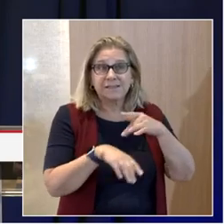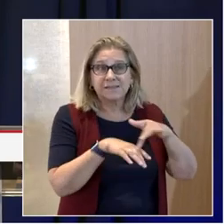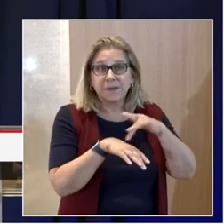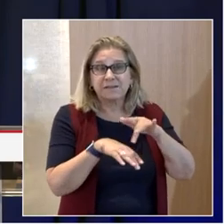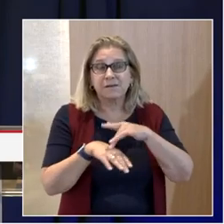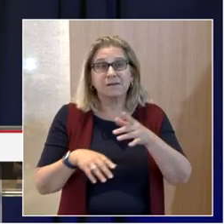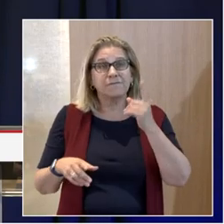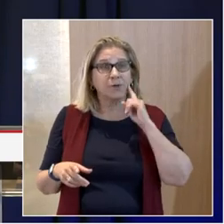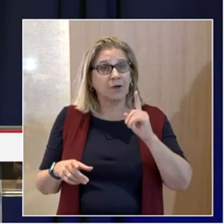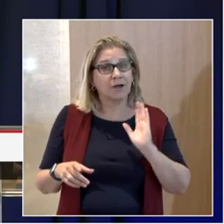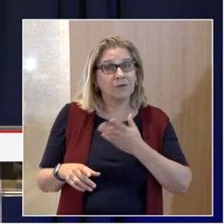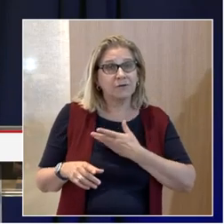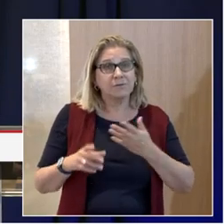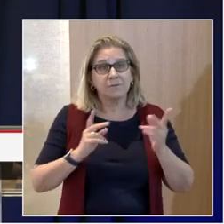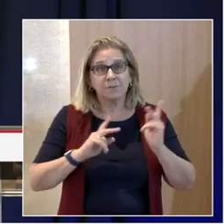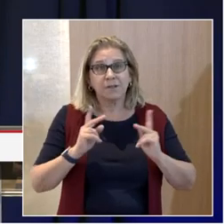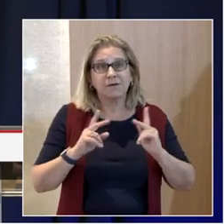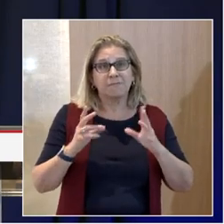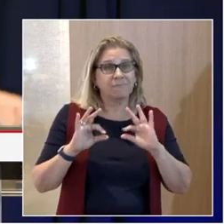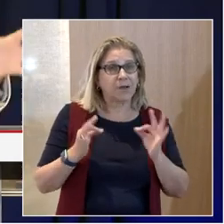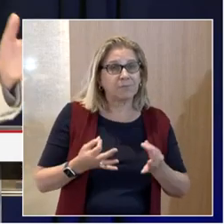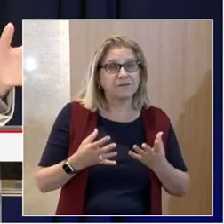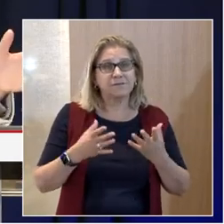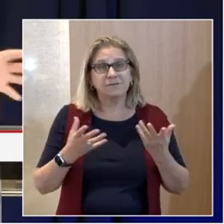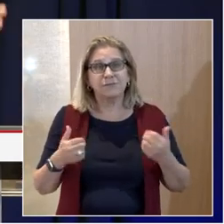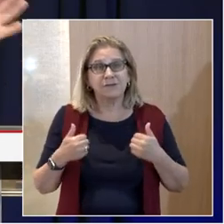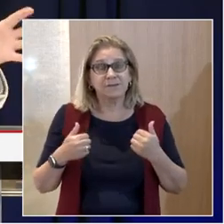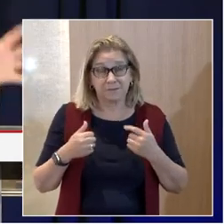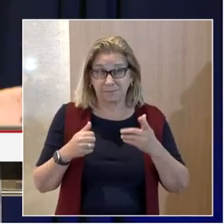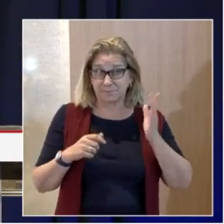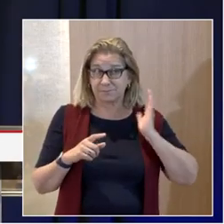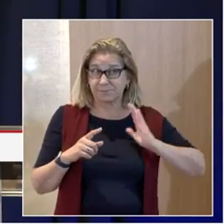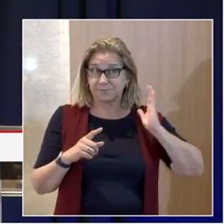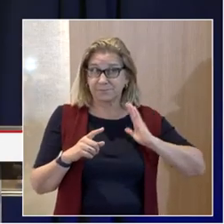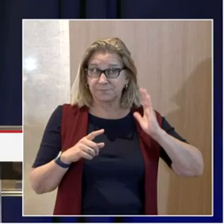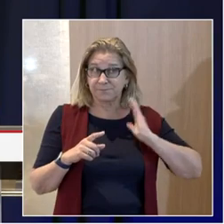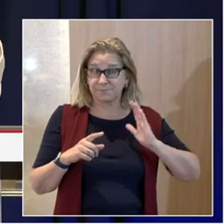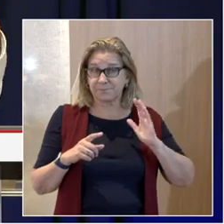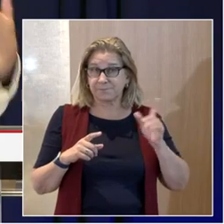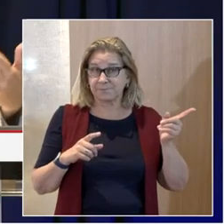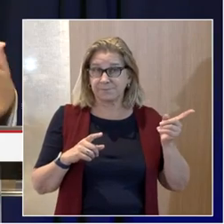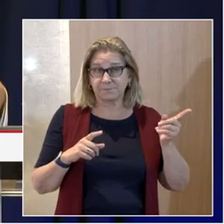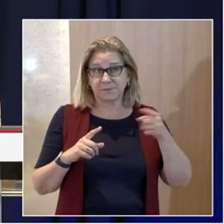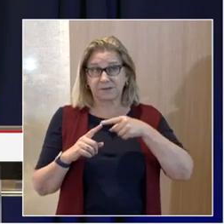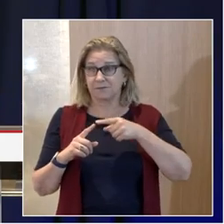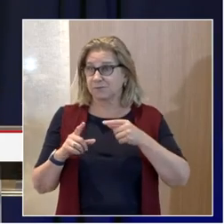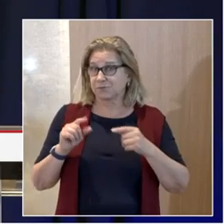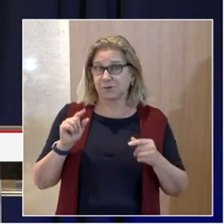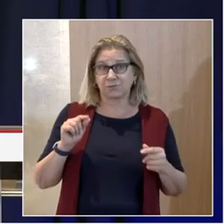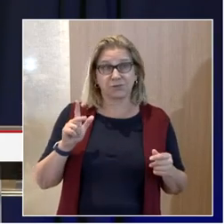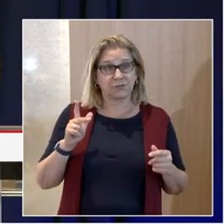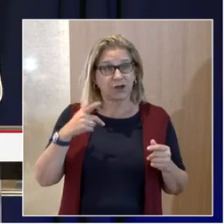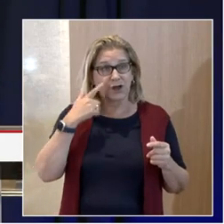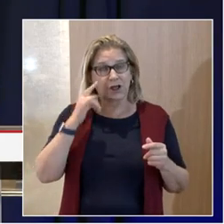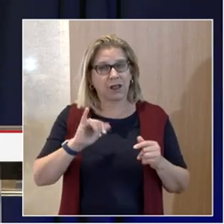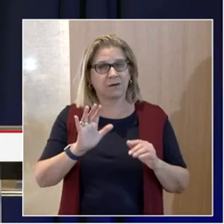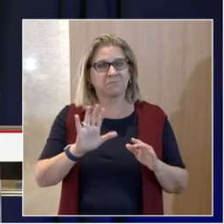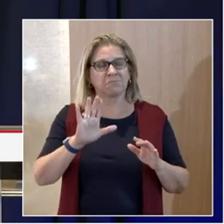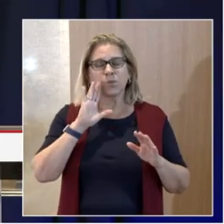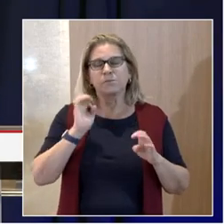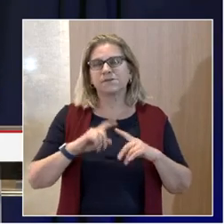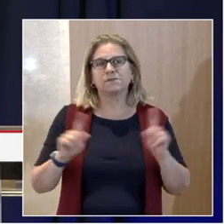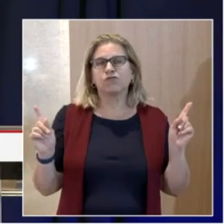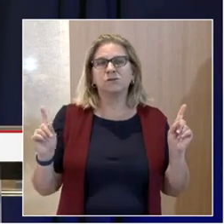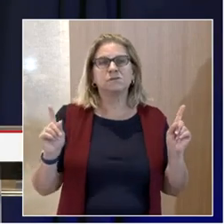be the downtown of 2029, and that's okay. That's a great opportunity, but we need to lean into some of those incentives so we can see